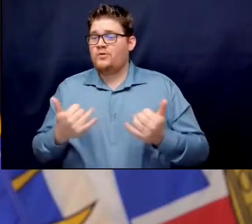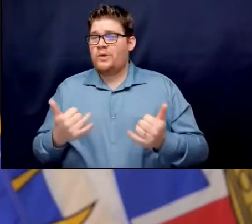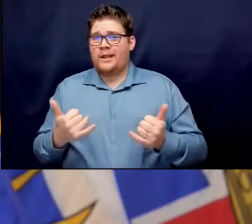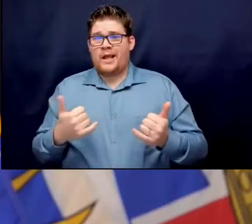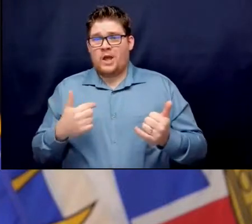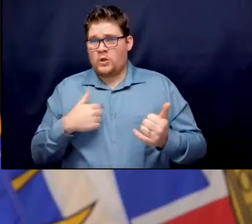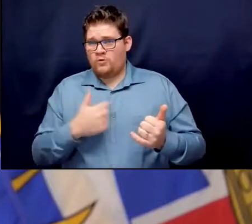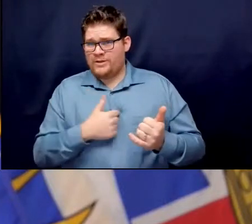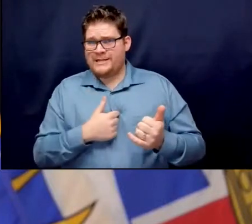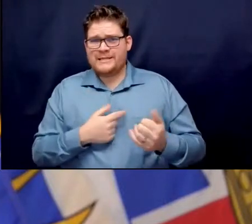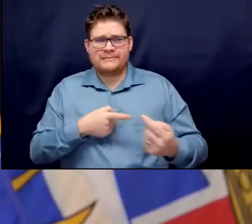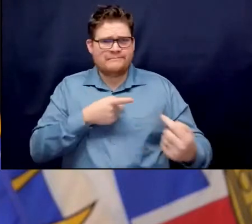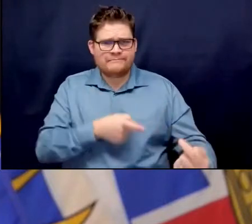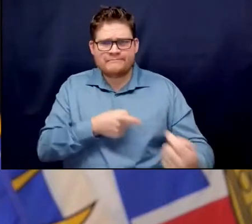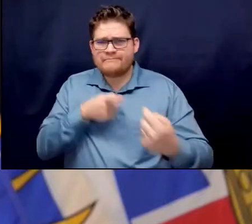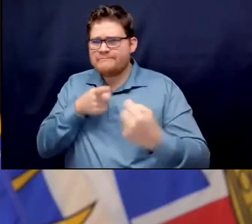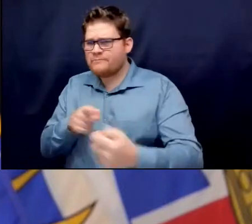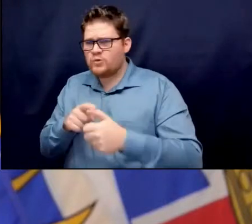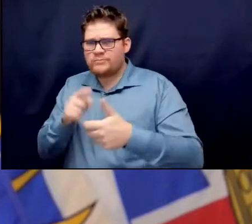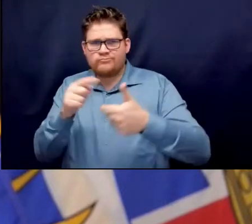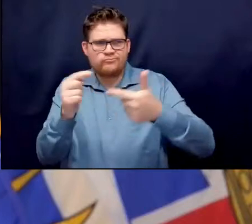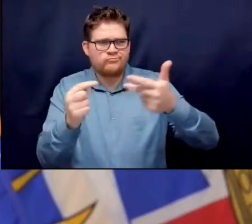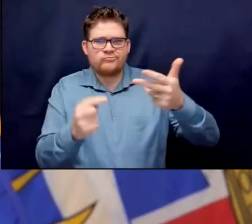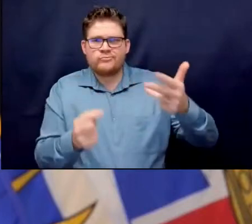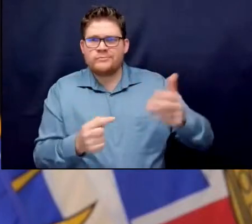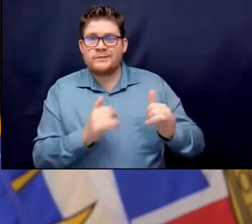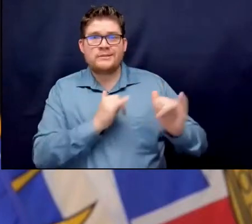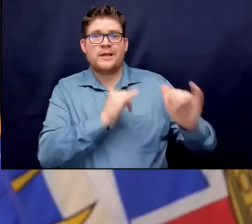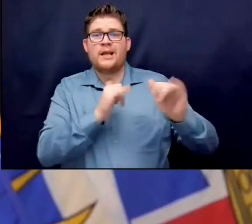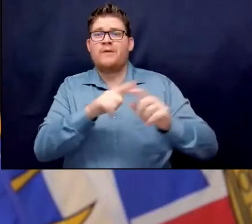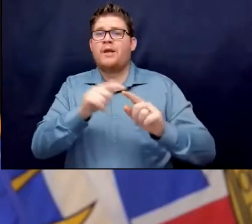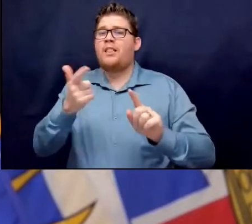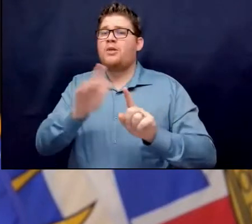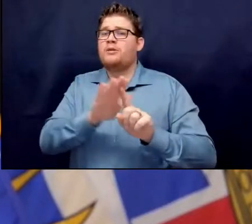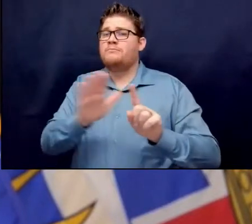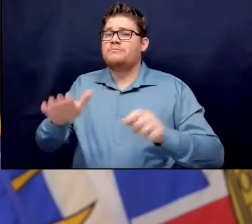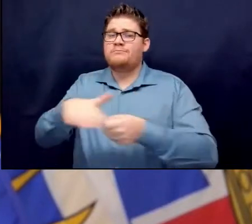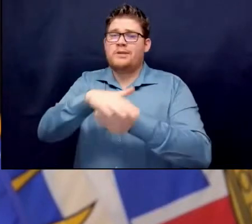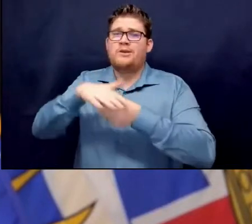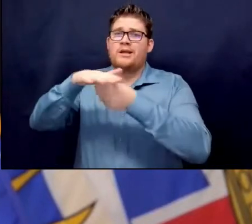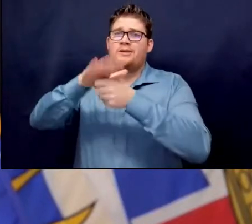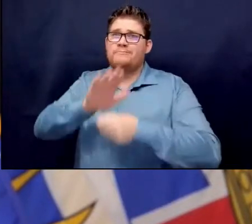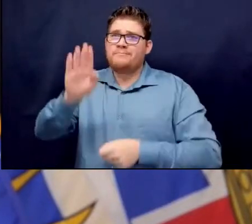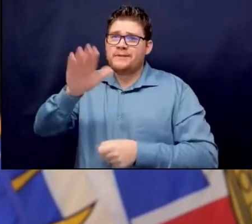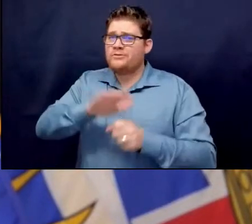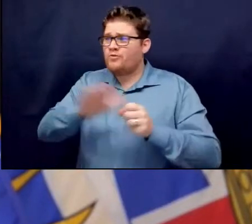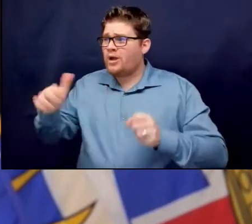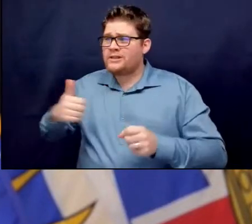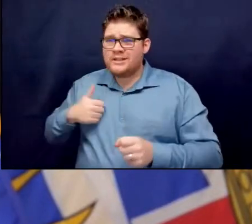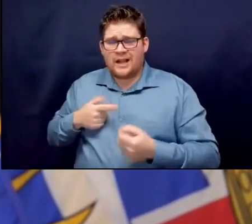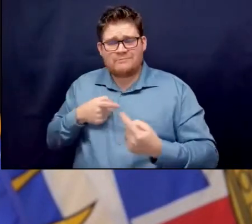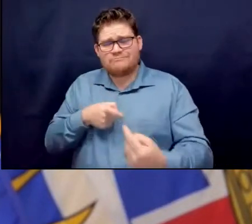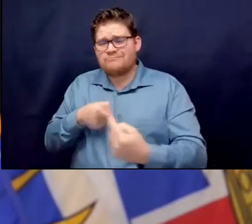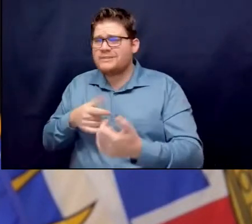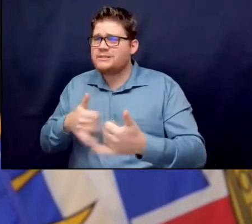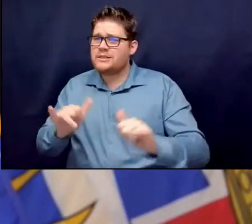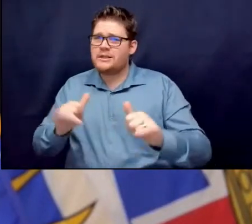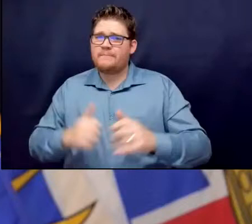So being able to determine if people have ongoing symptoms related to a COVID infection is something that we can